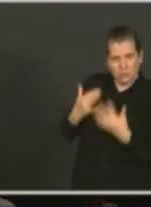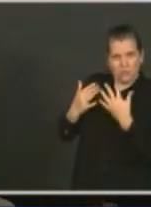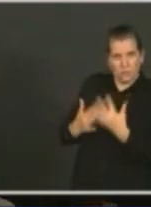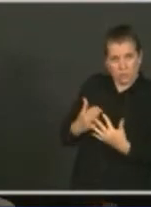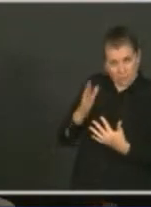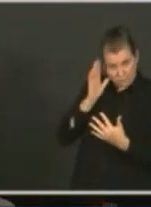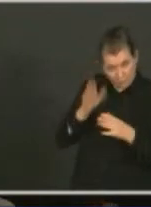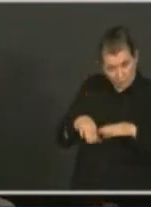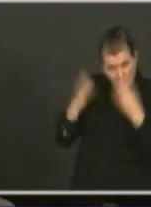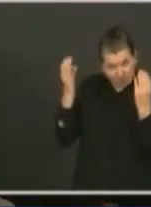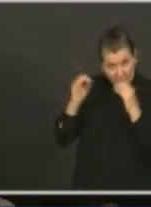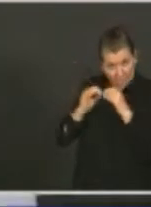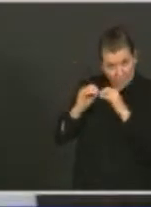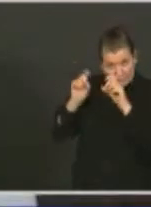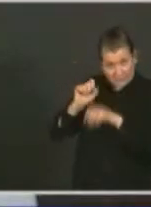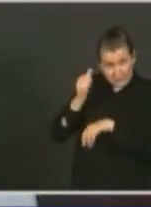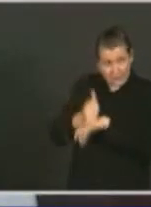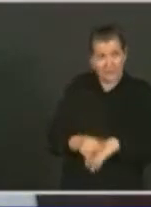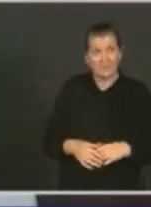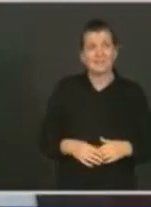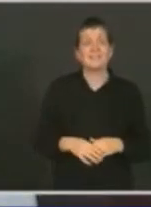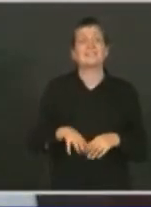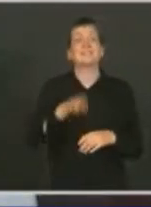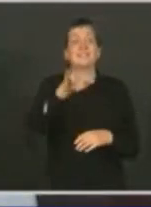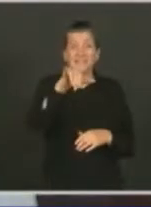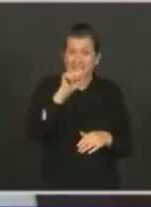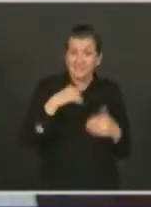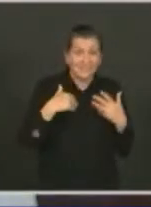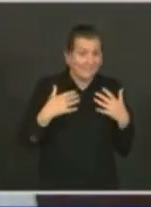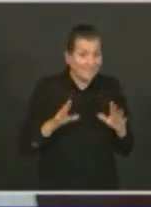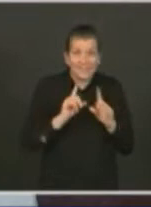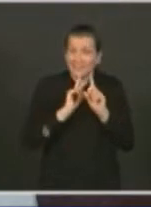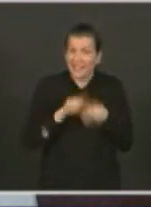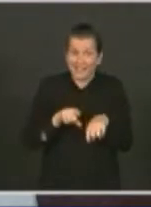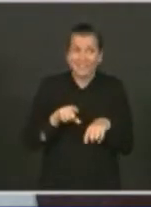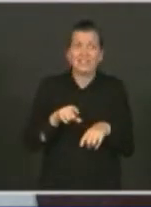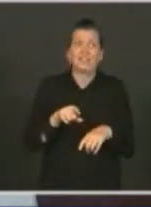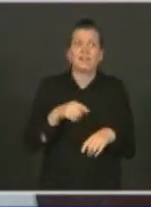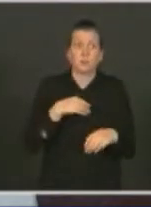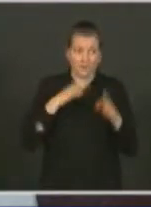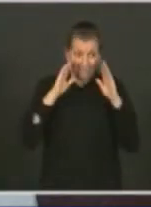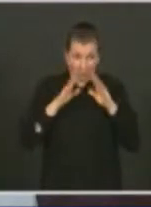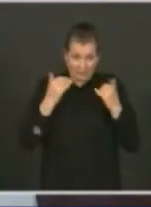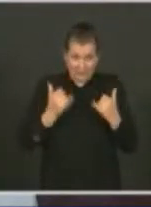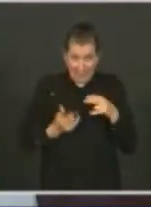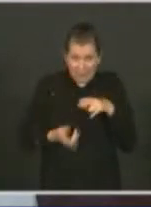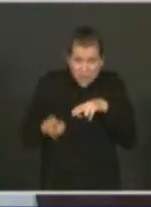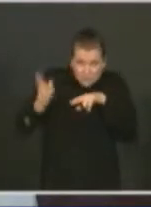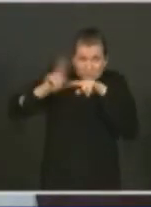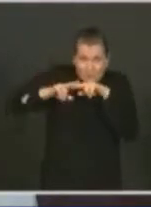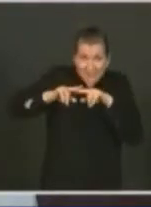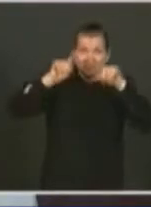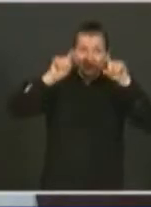centers? Absolutely. It was what I answered earlier. Our focus on increasing testing